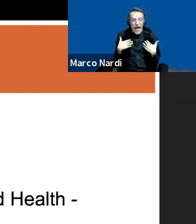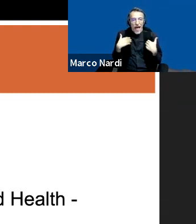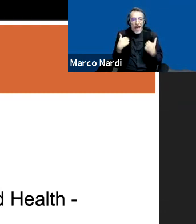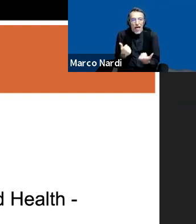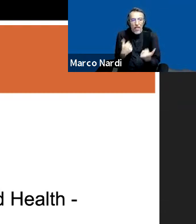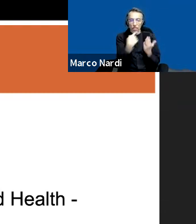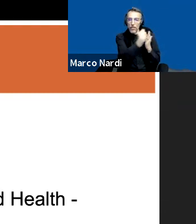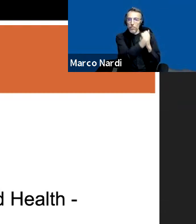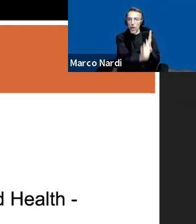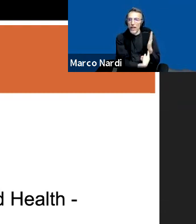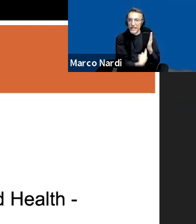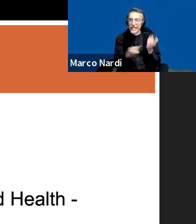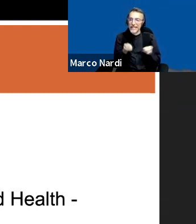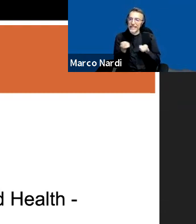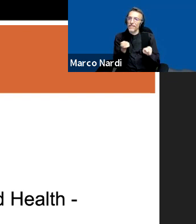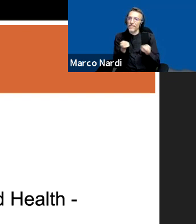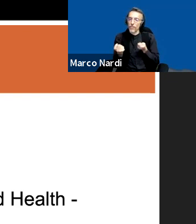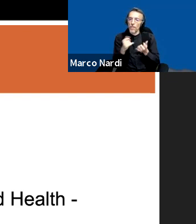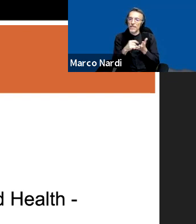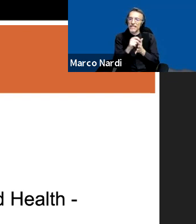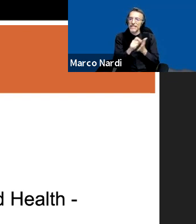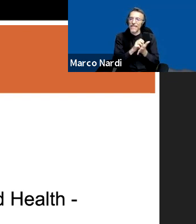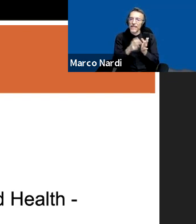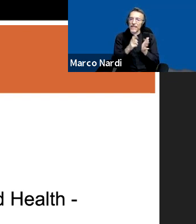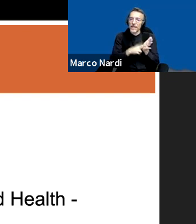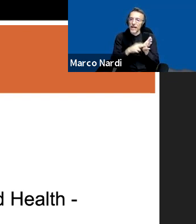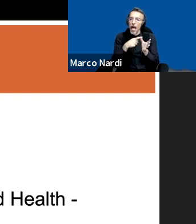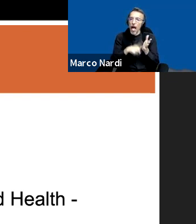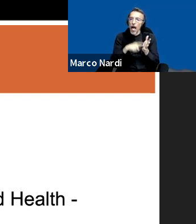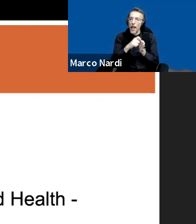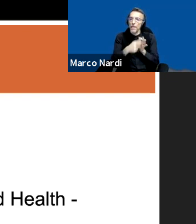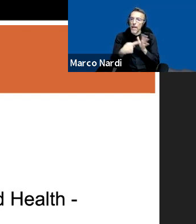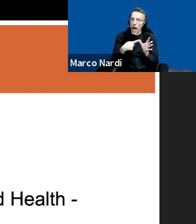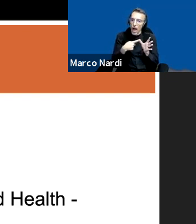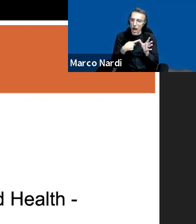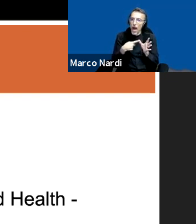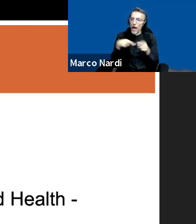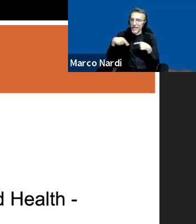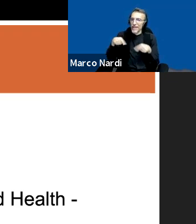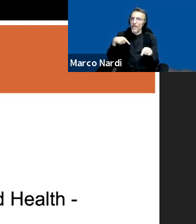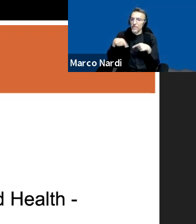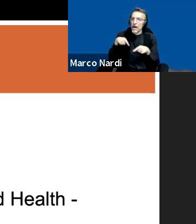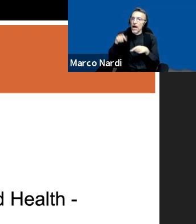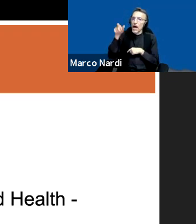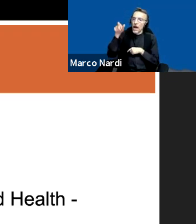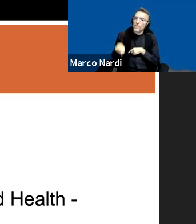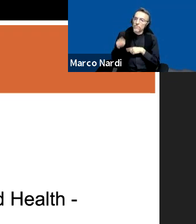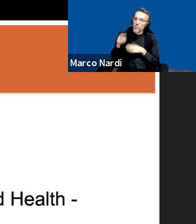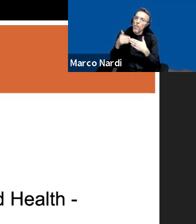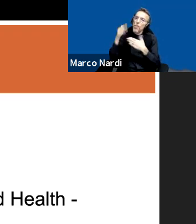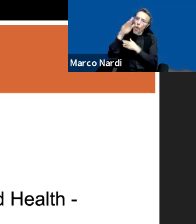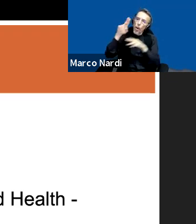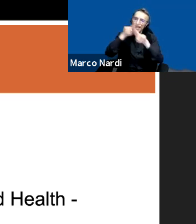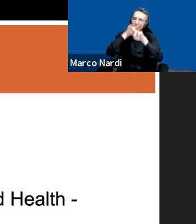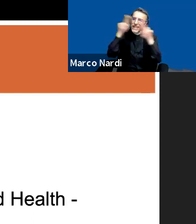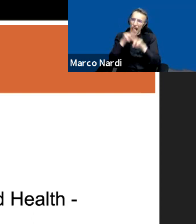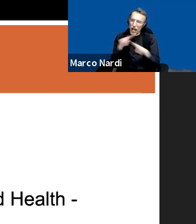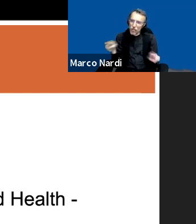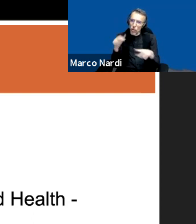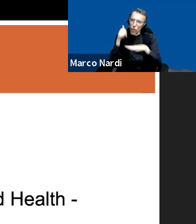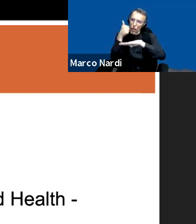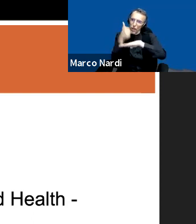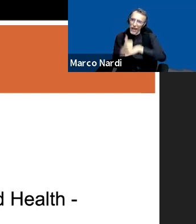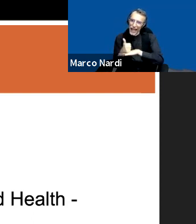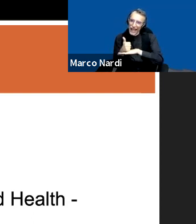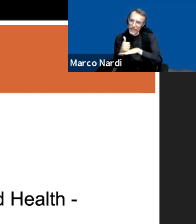Elber, has produced a range of more international relations-based issues